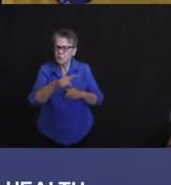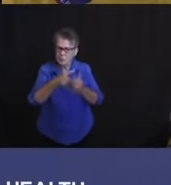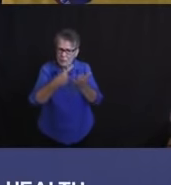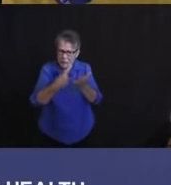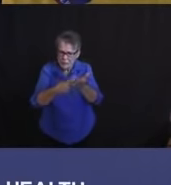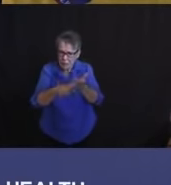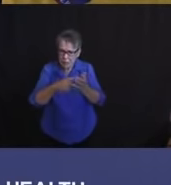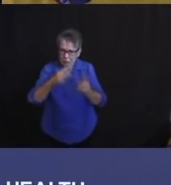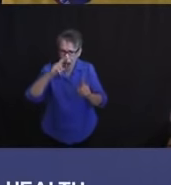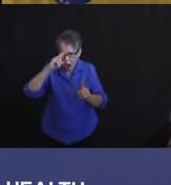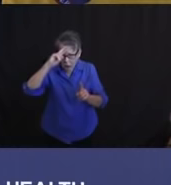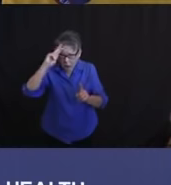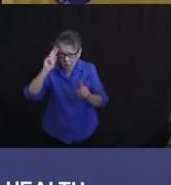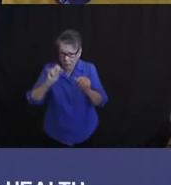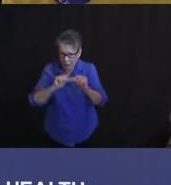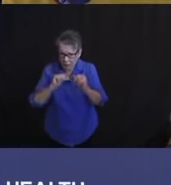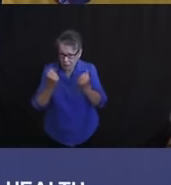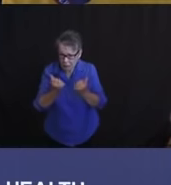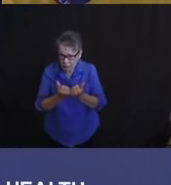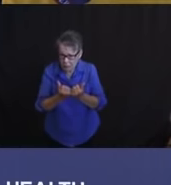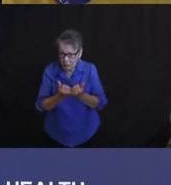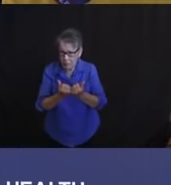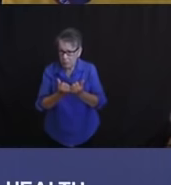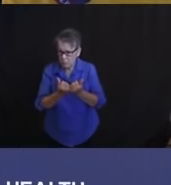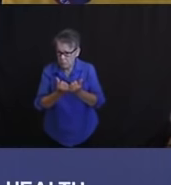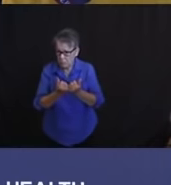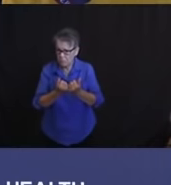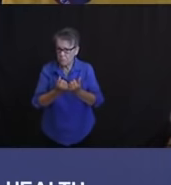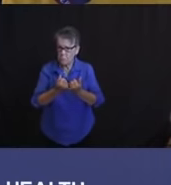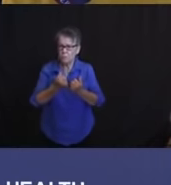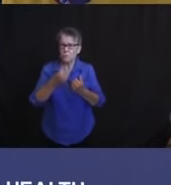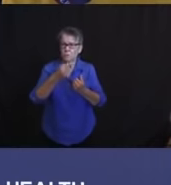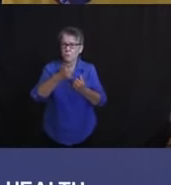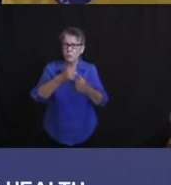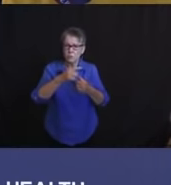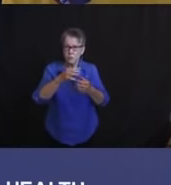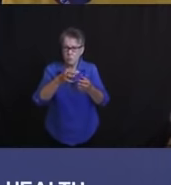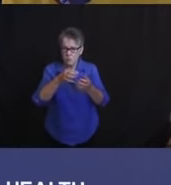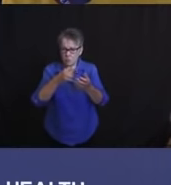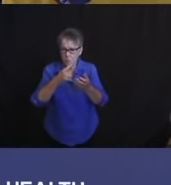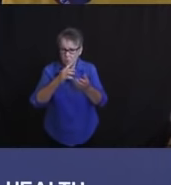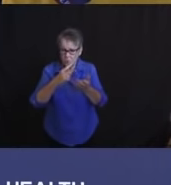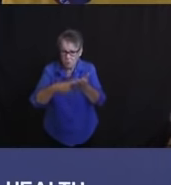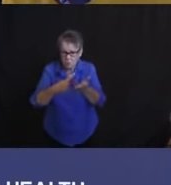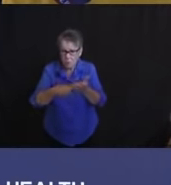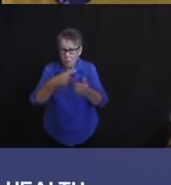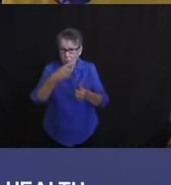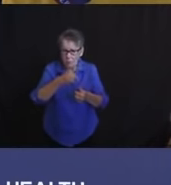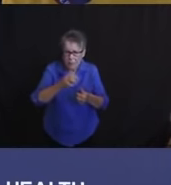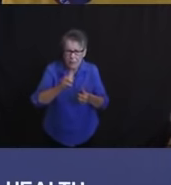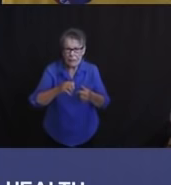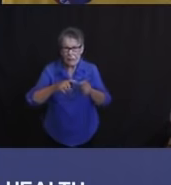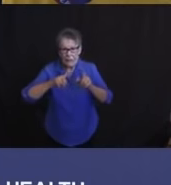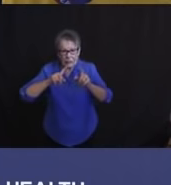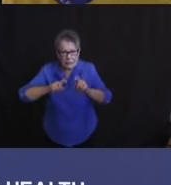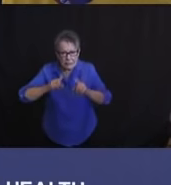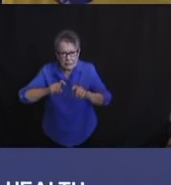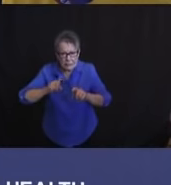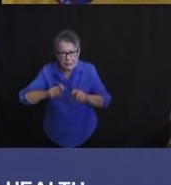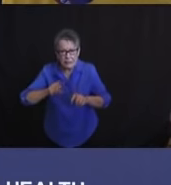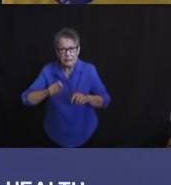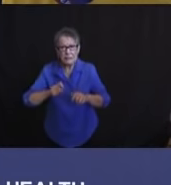ventilators, testing, surge medical healthcare workers,